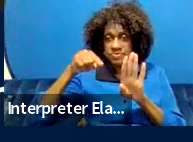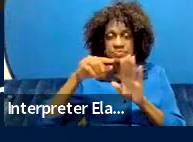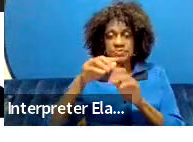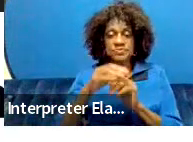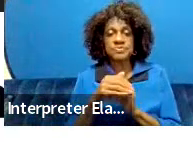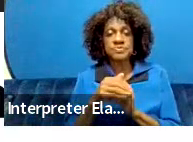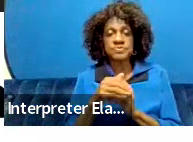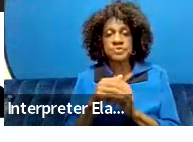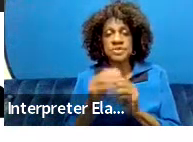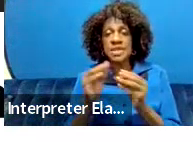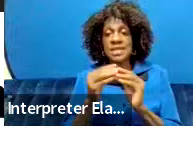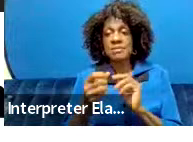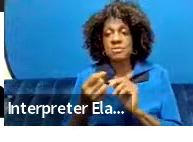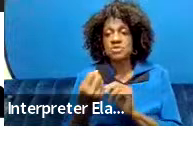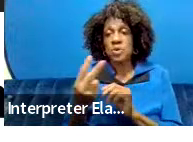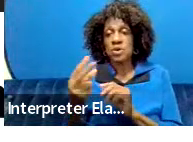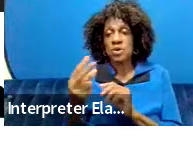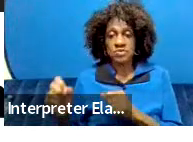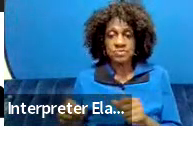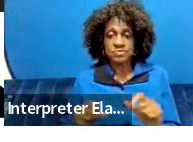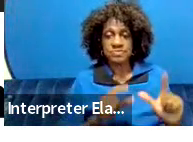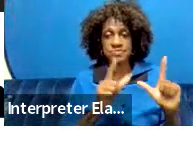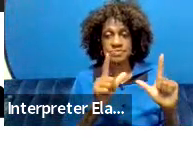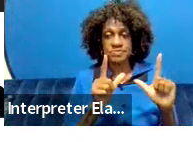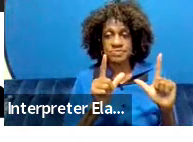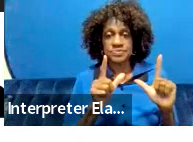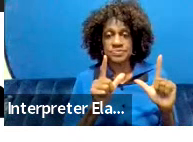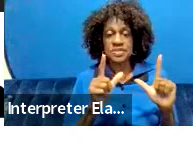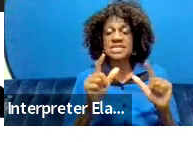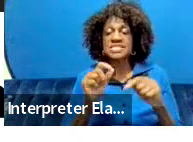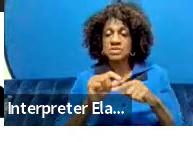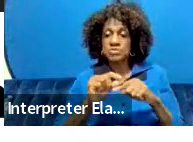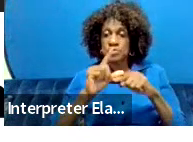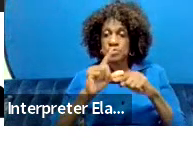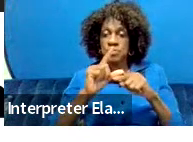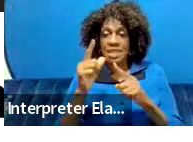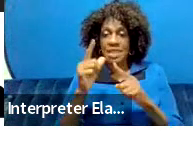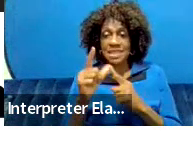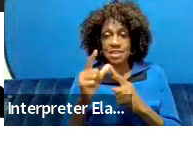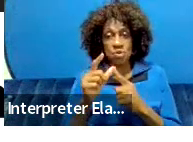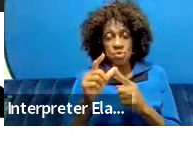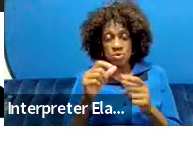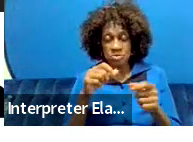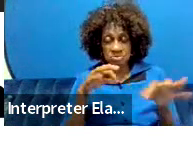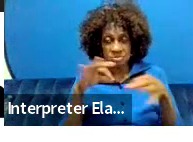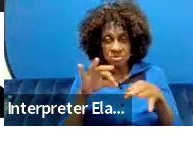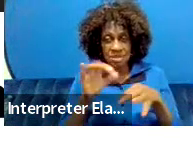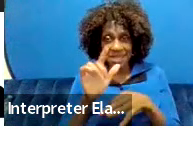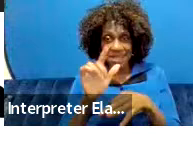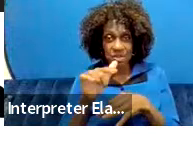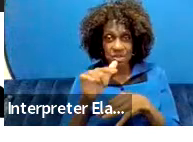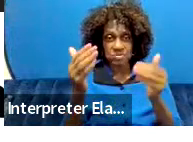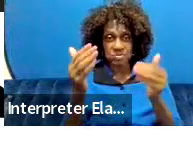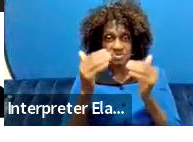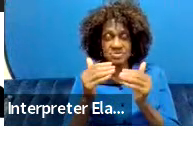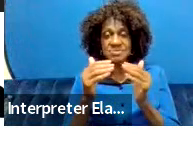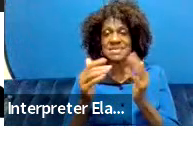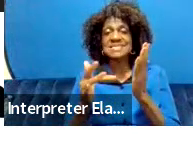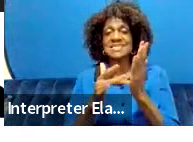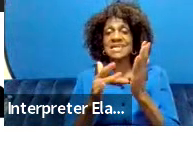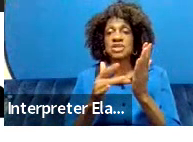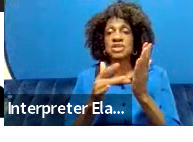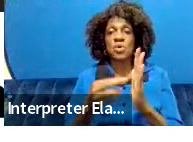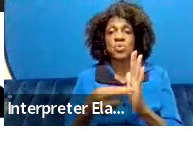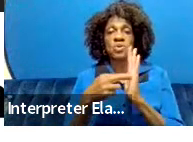slide, slide 12. And since the raised character requirements will be covered later, we're going to move on to the technical